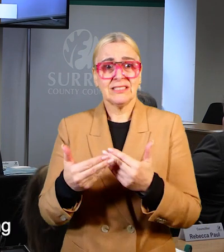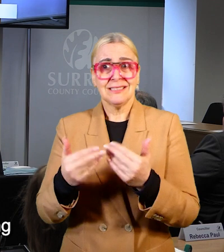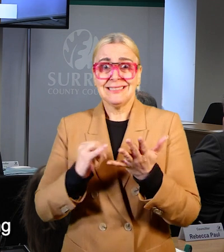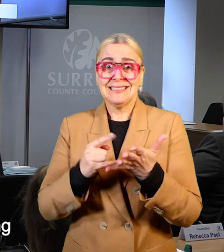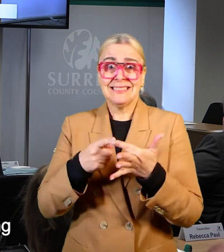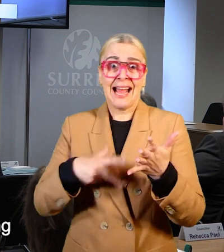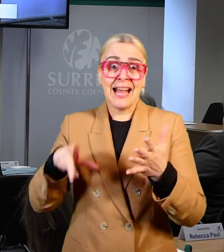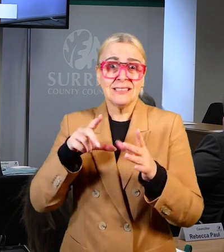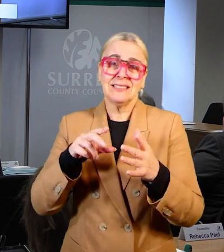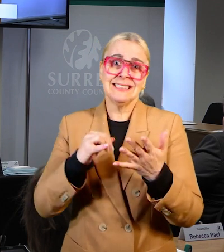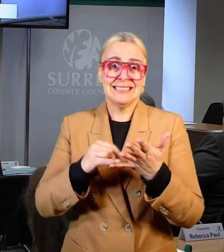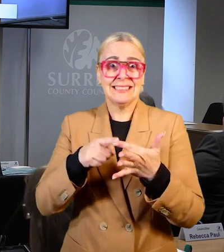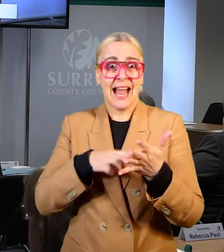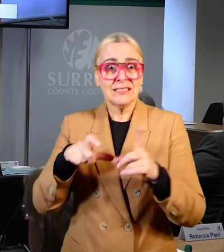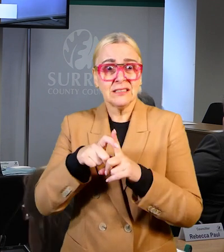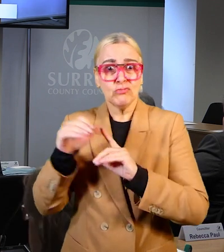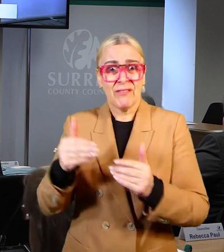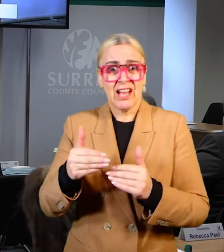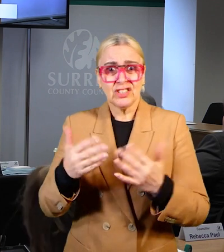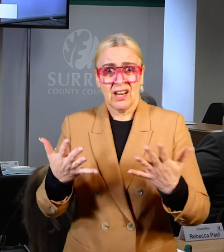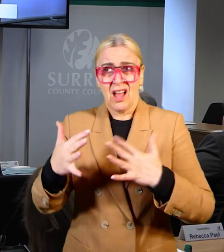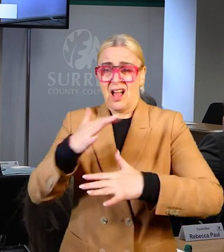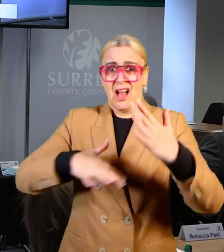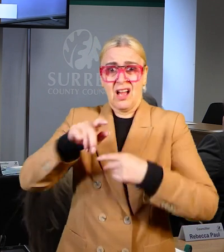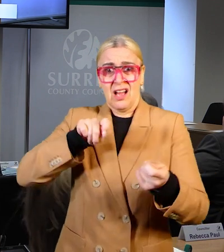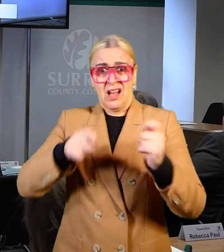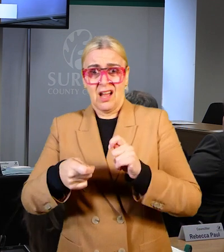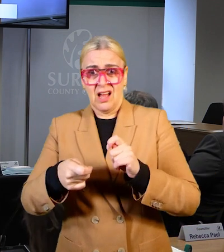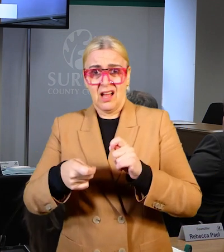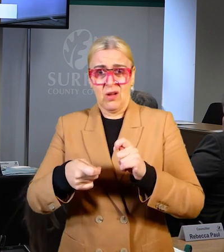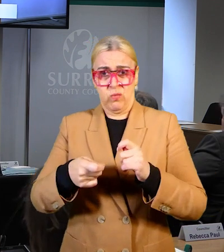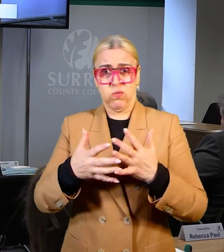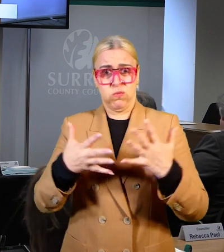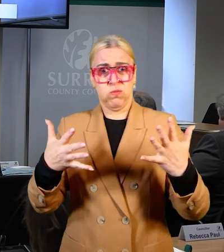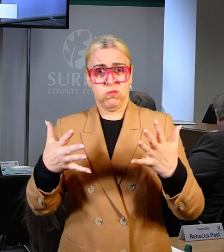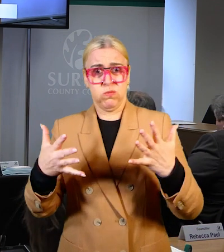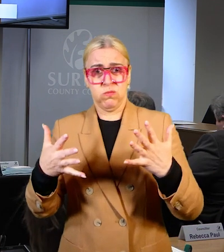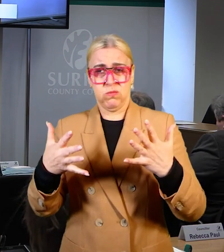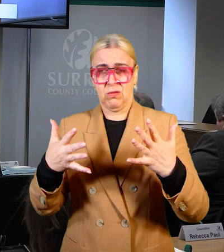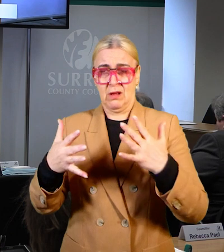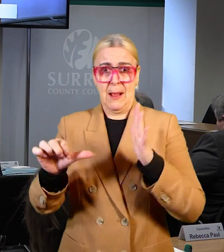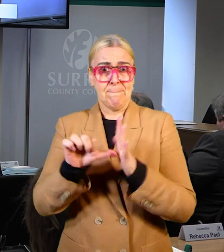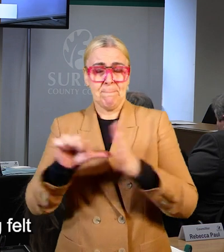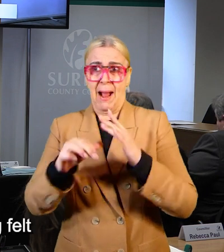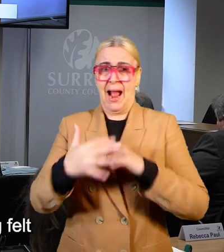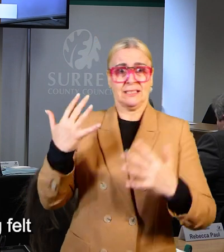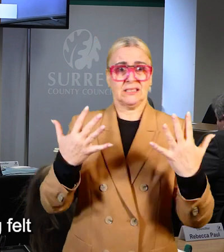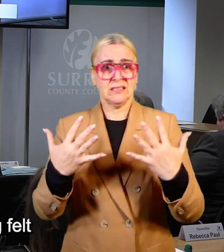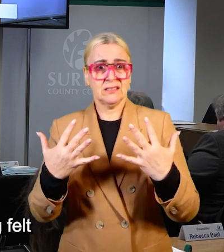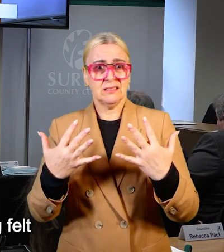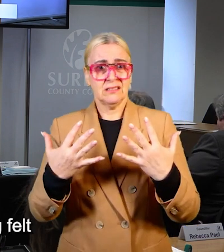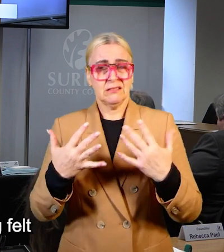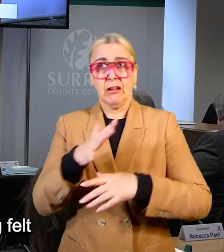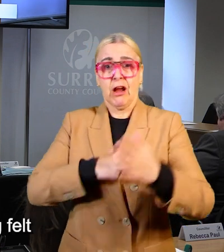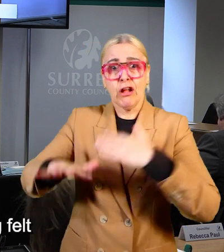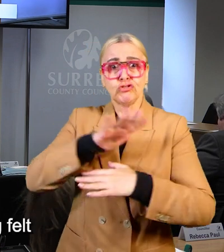is increasing year after year, especially on care services and SEND provision. The impact of